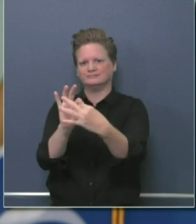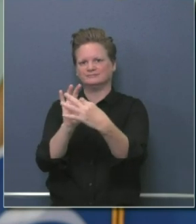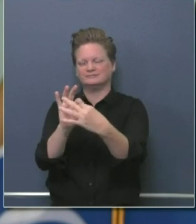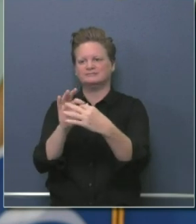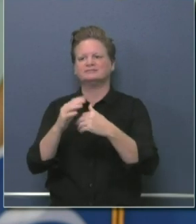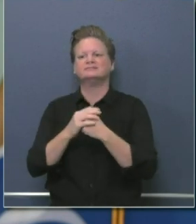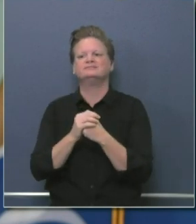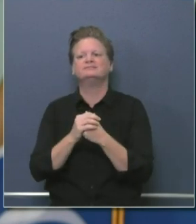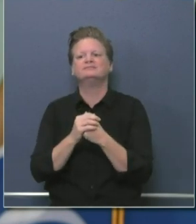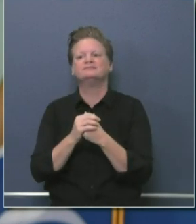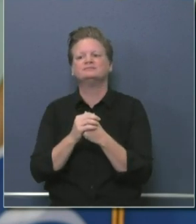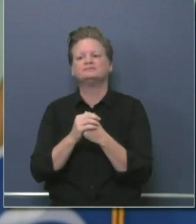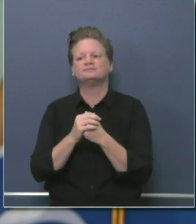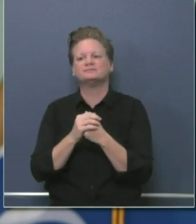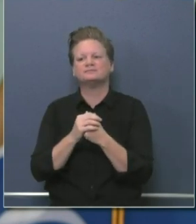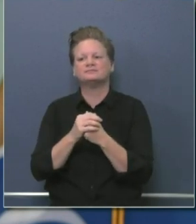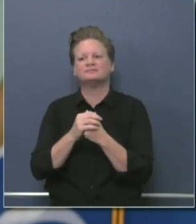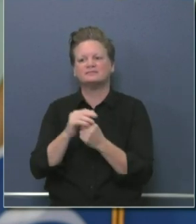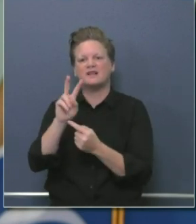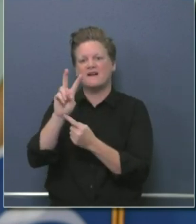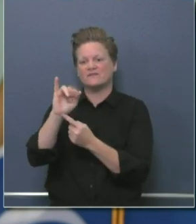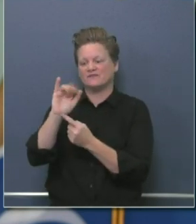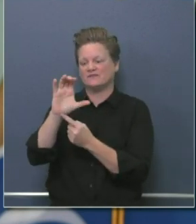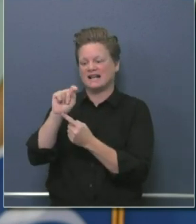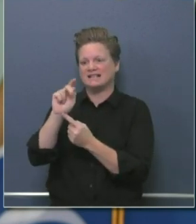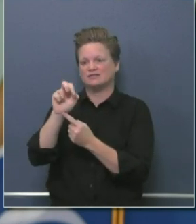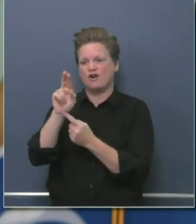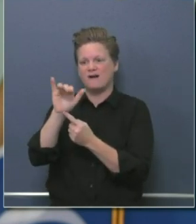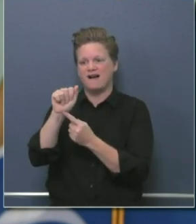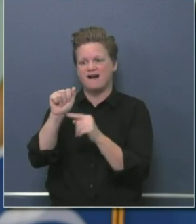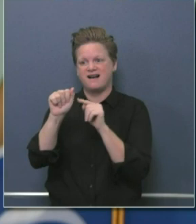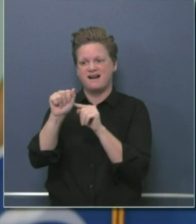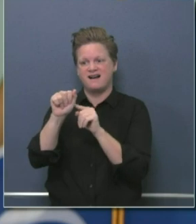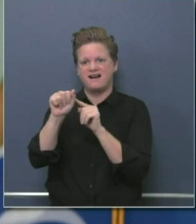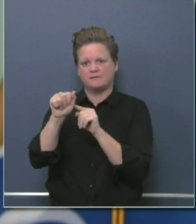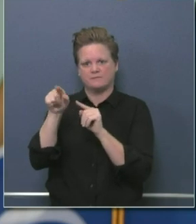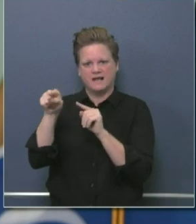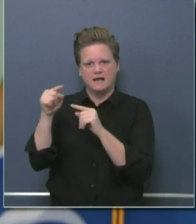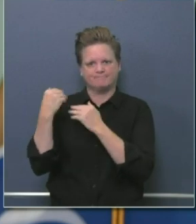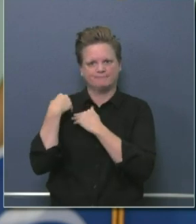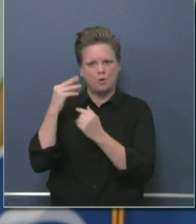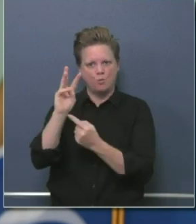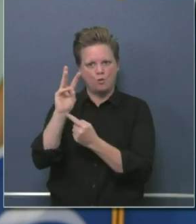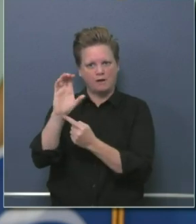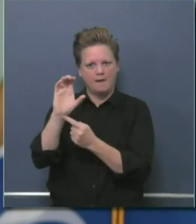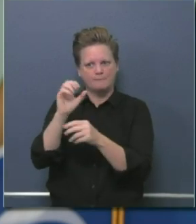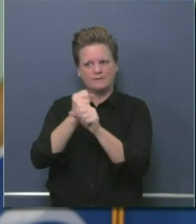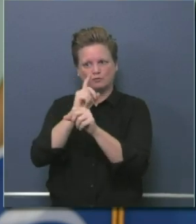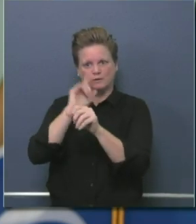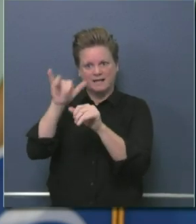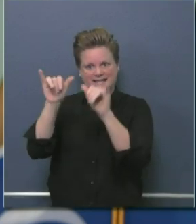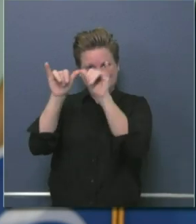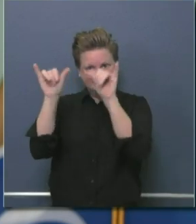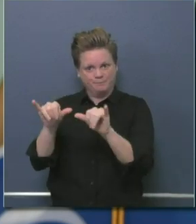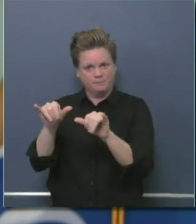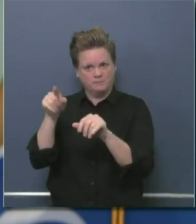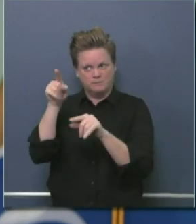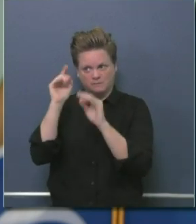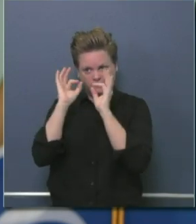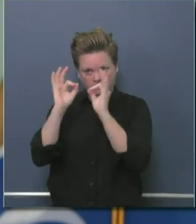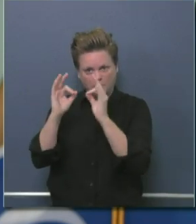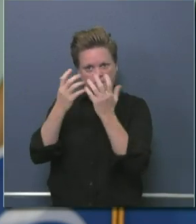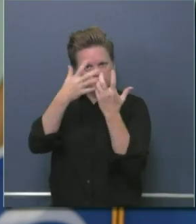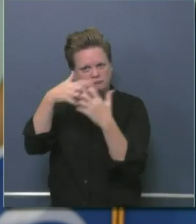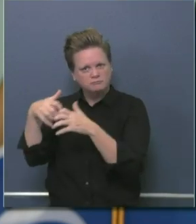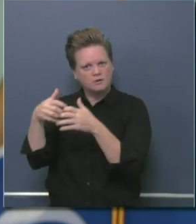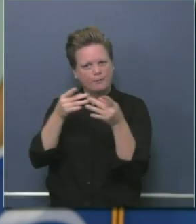Victoria has is making sure that our workers' comp system is working, is operational. She has been working overtime with